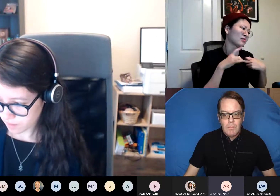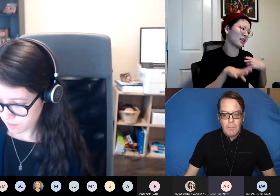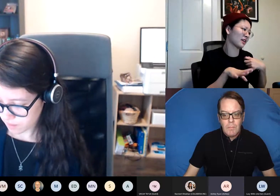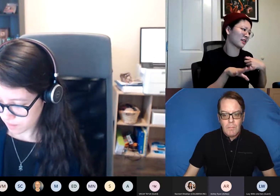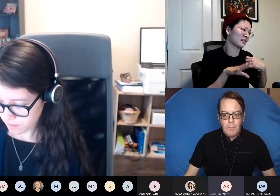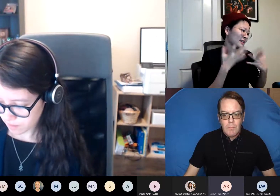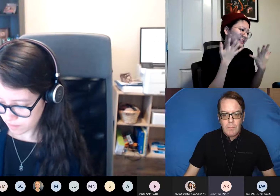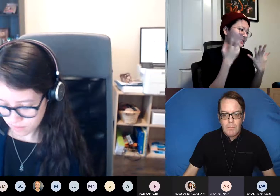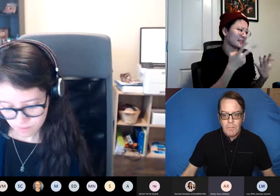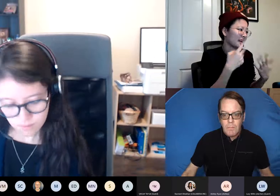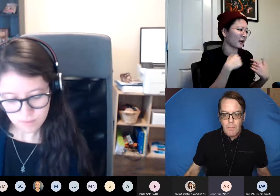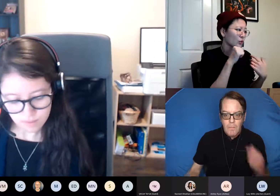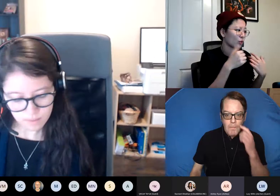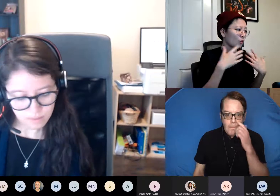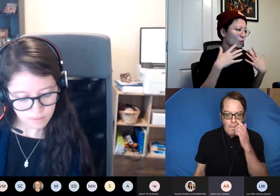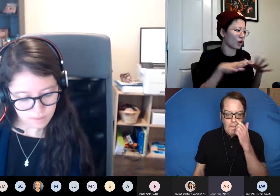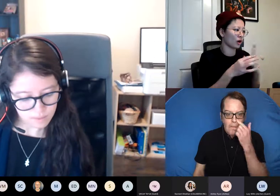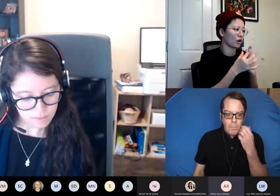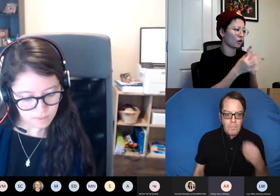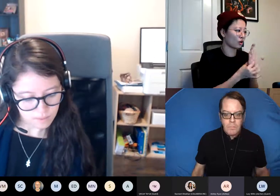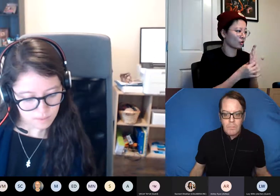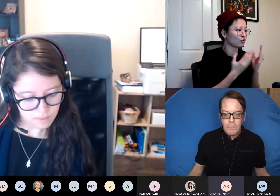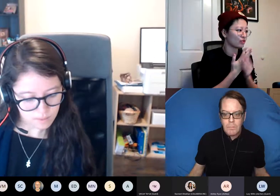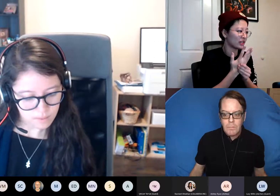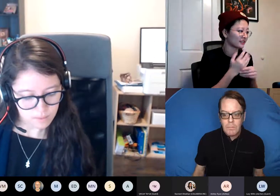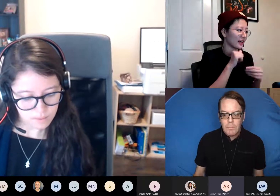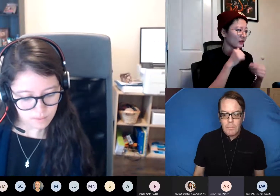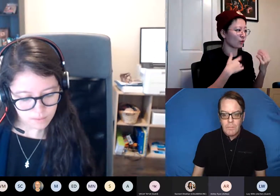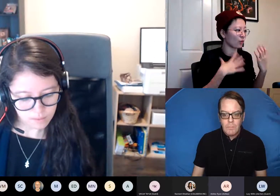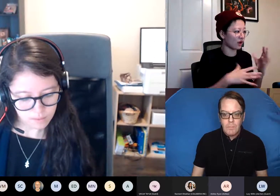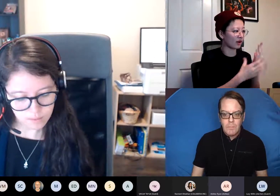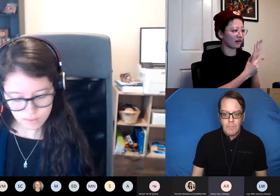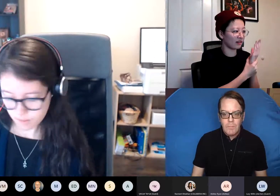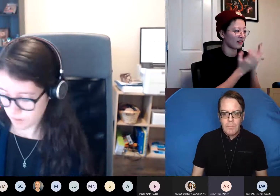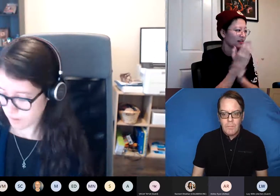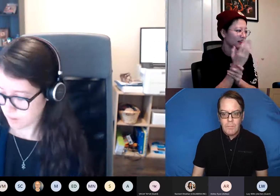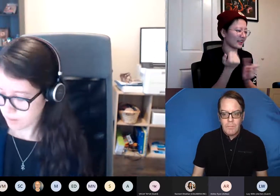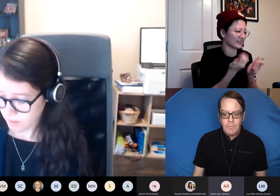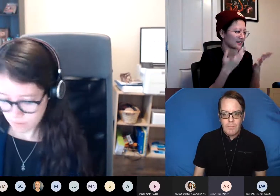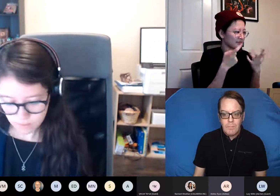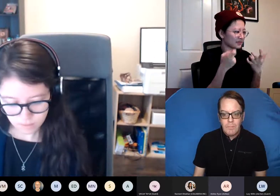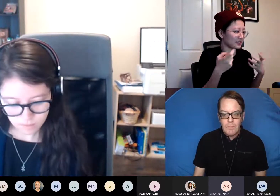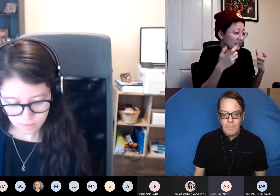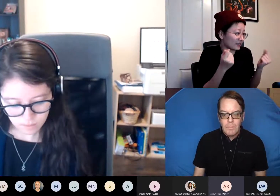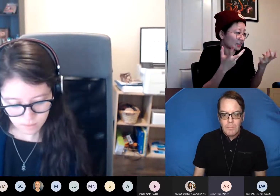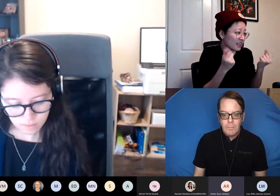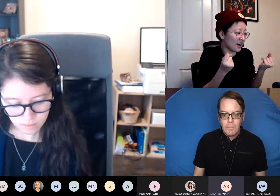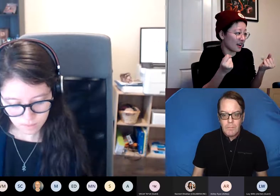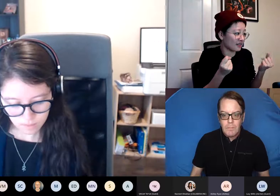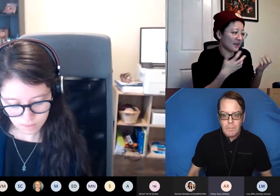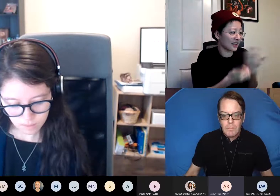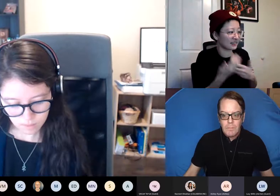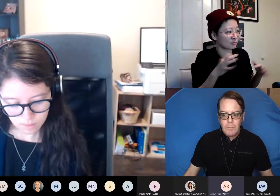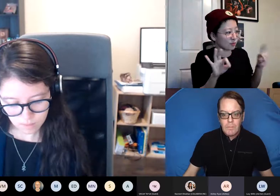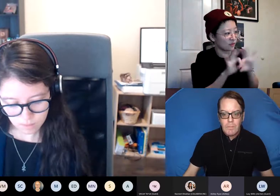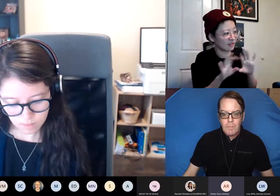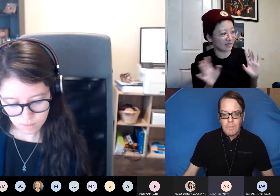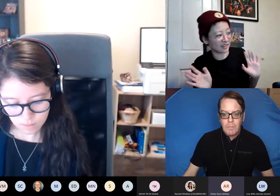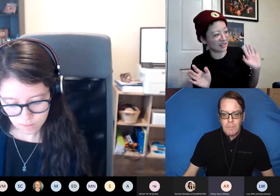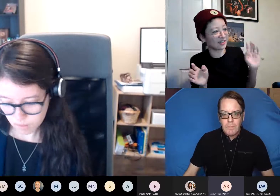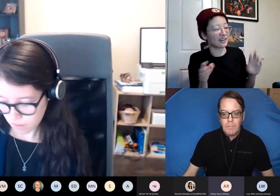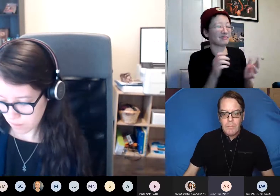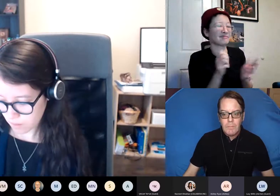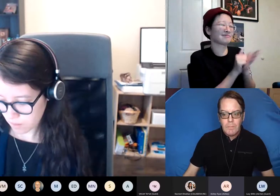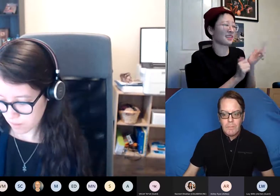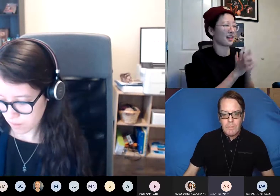person using sign language, I have the burden of putting on the gloves. Are they even comfortable to use with? I don't want to have